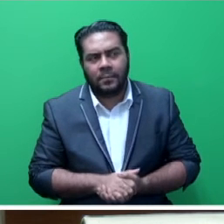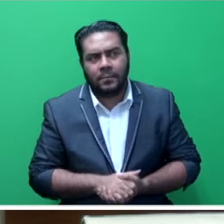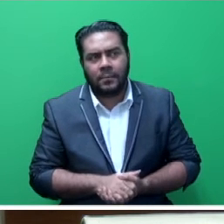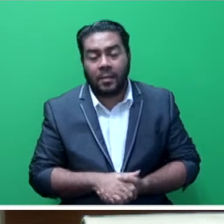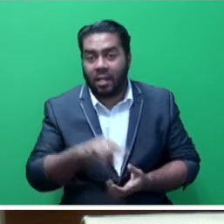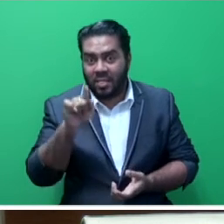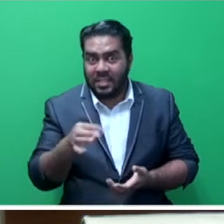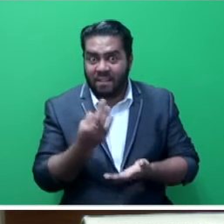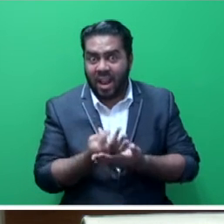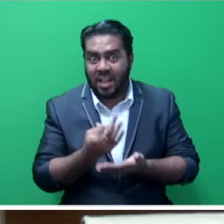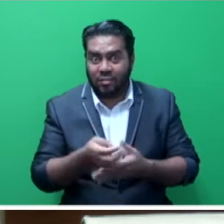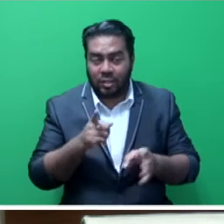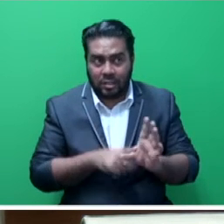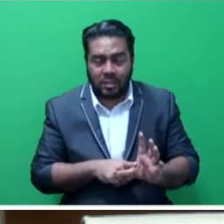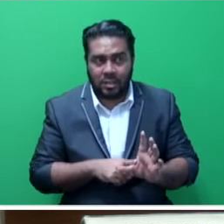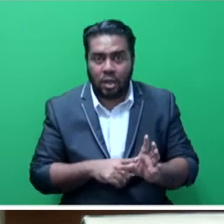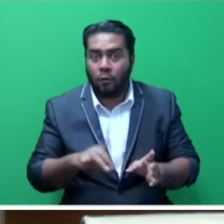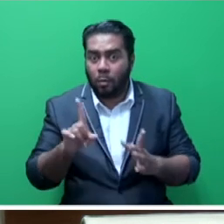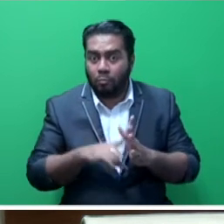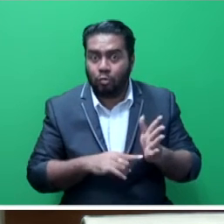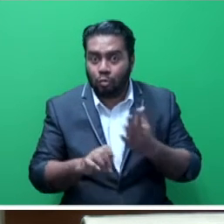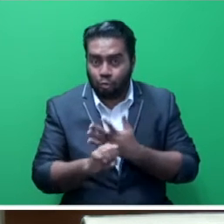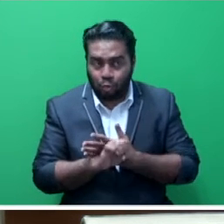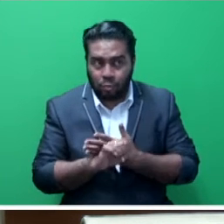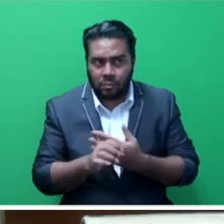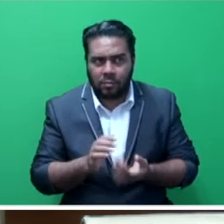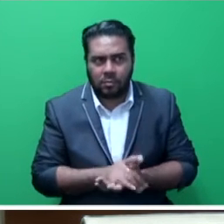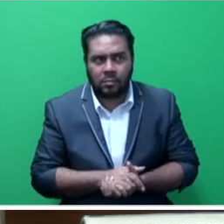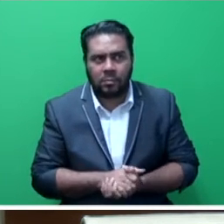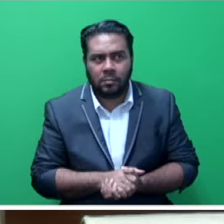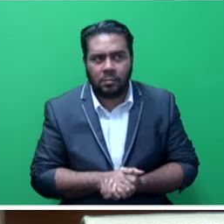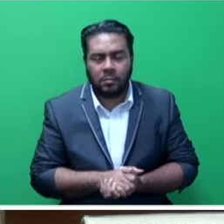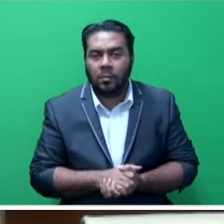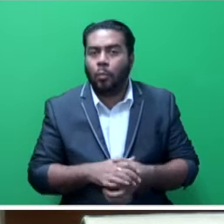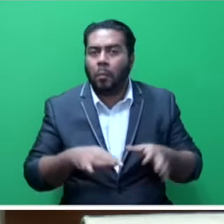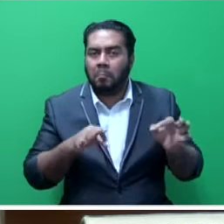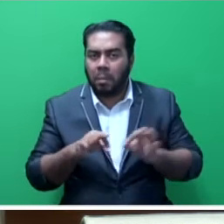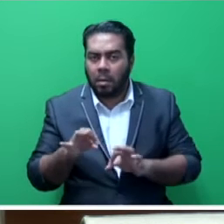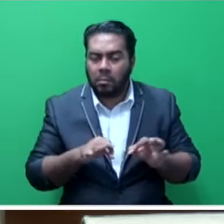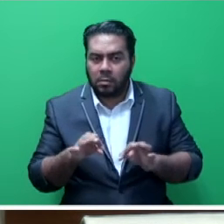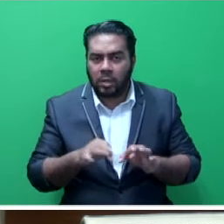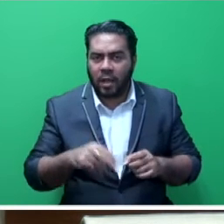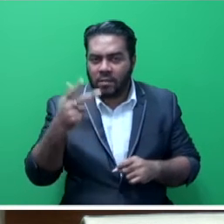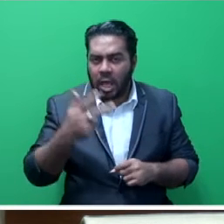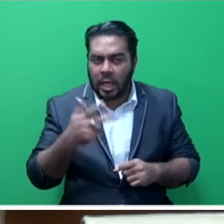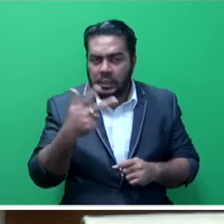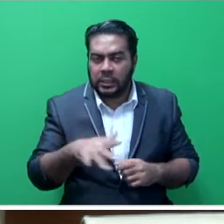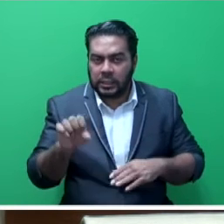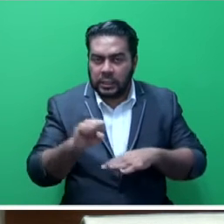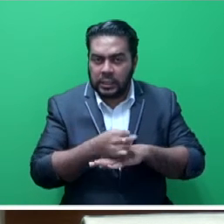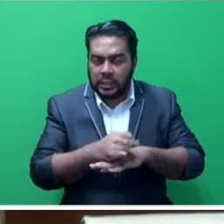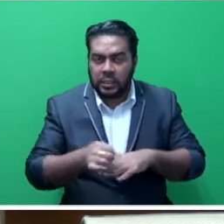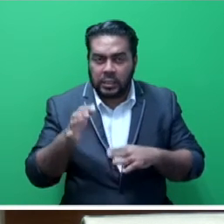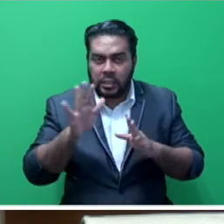this financial year, from June, we were planning to undertake 18 seawall projects,